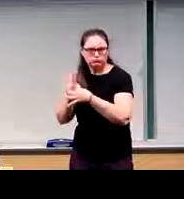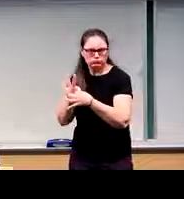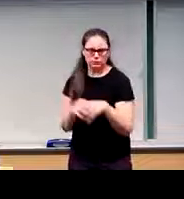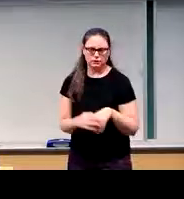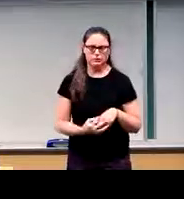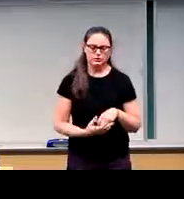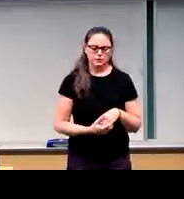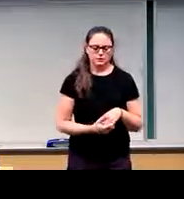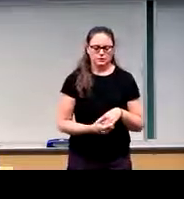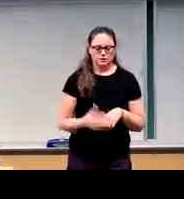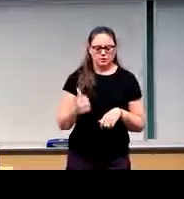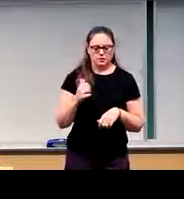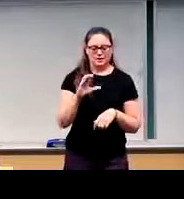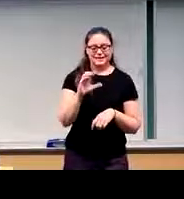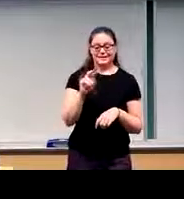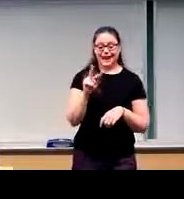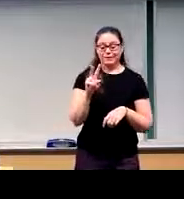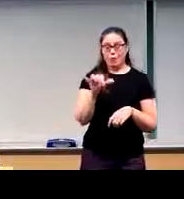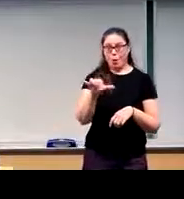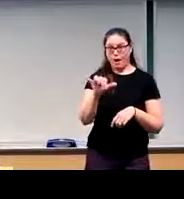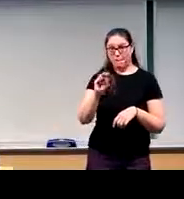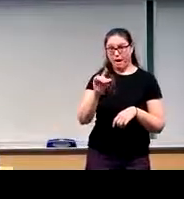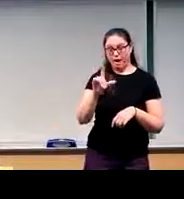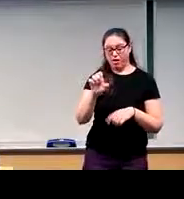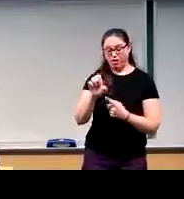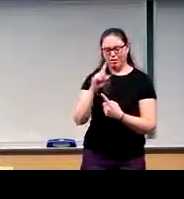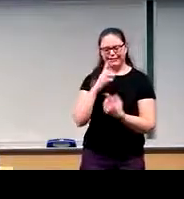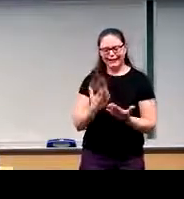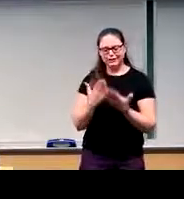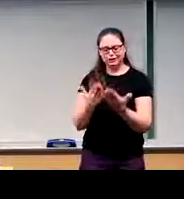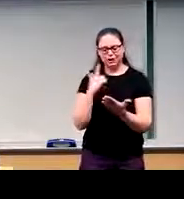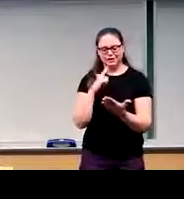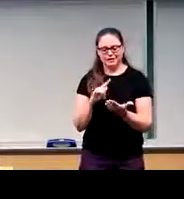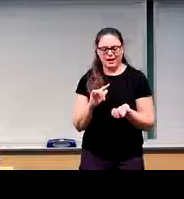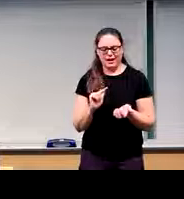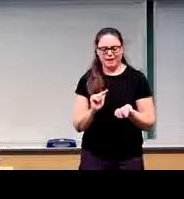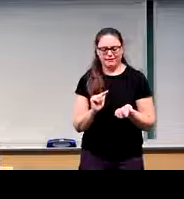convoy model, on the other hand, suggests that the life course